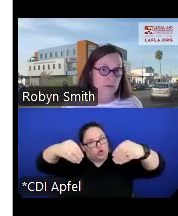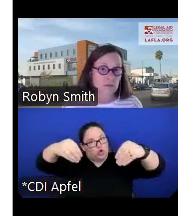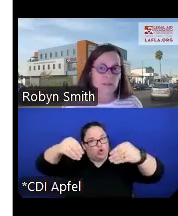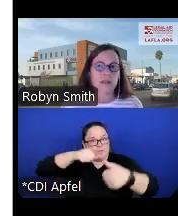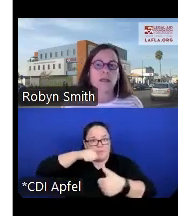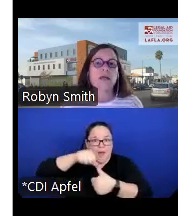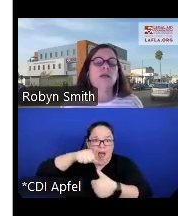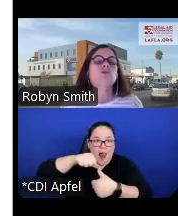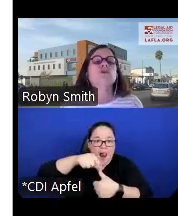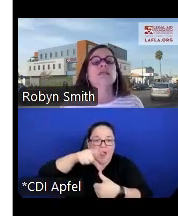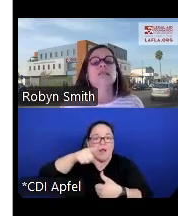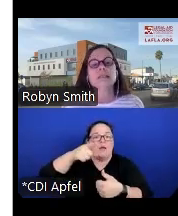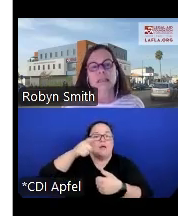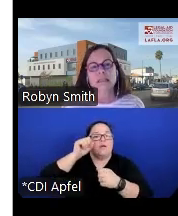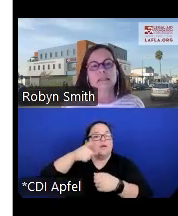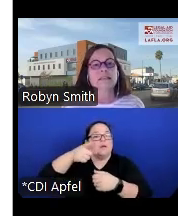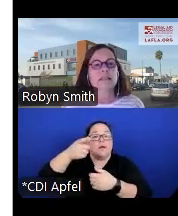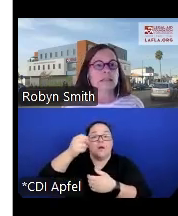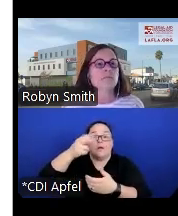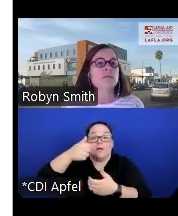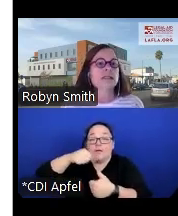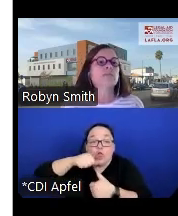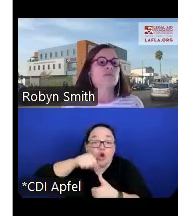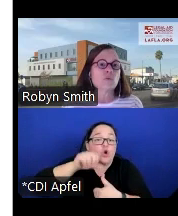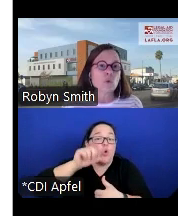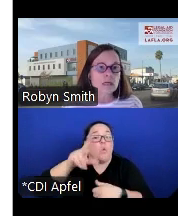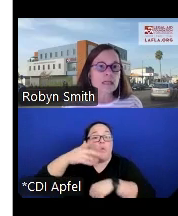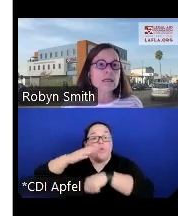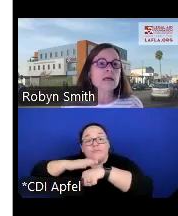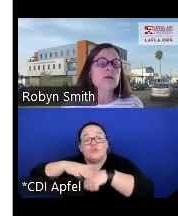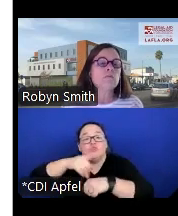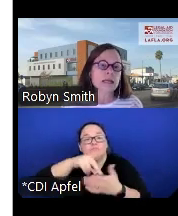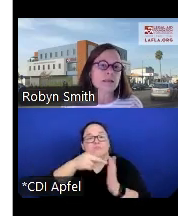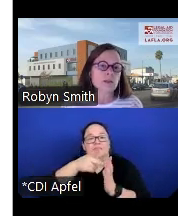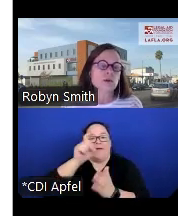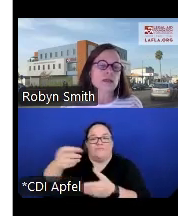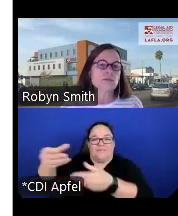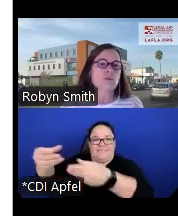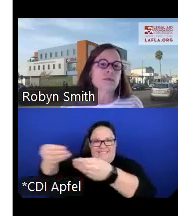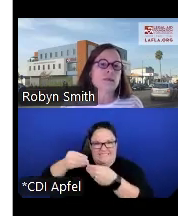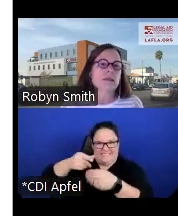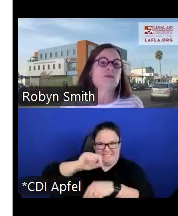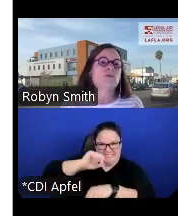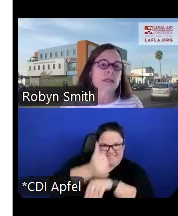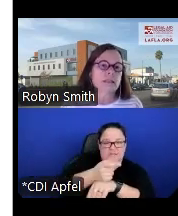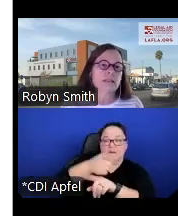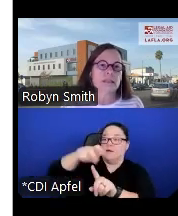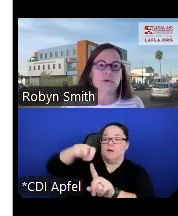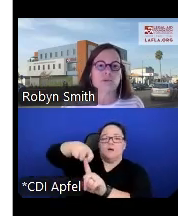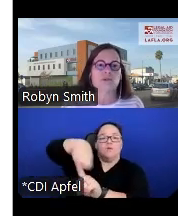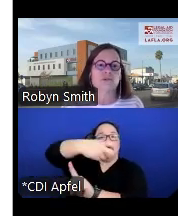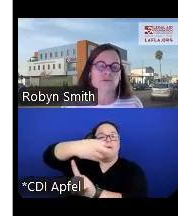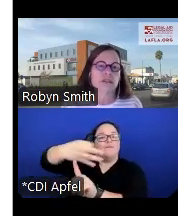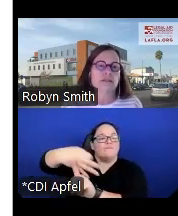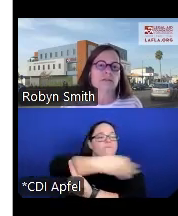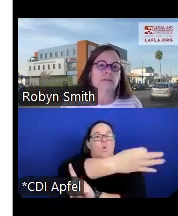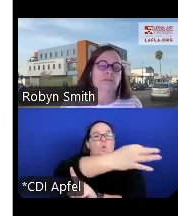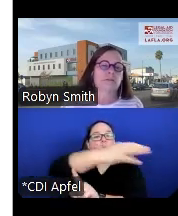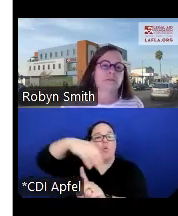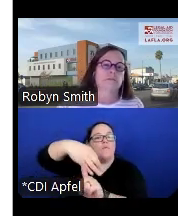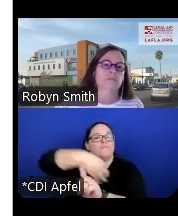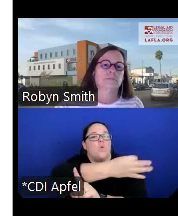receive those, you should instead set up a forwarding mail address with the United States Postal